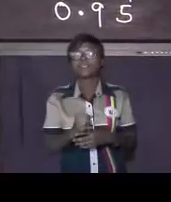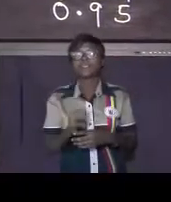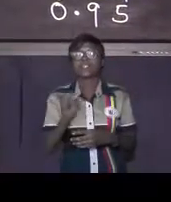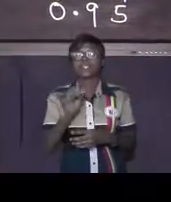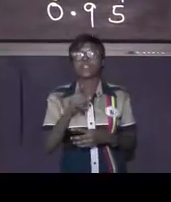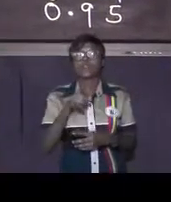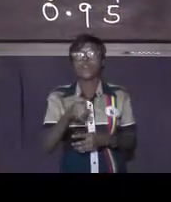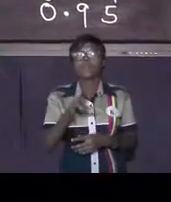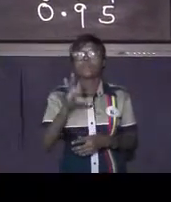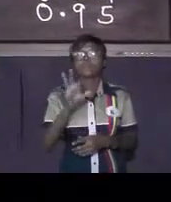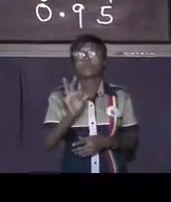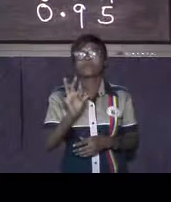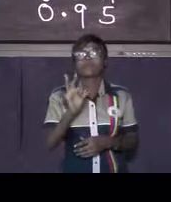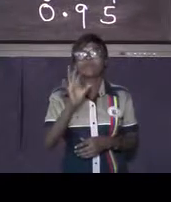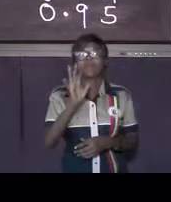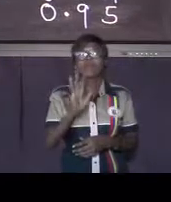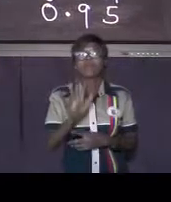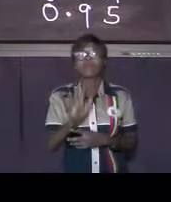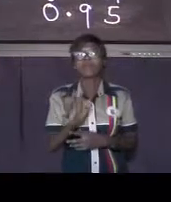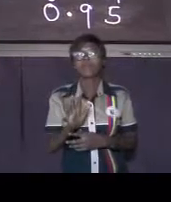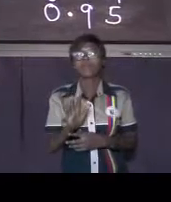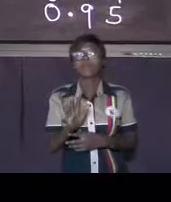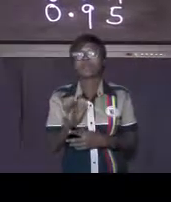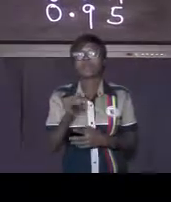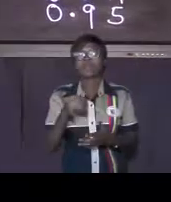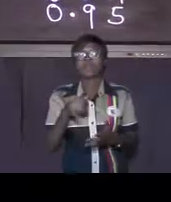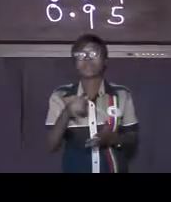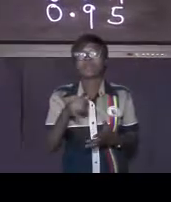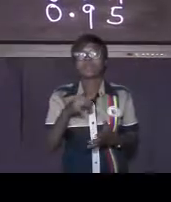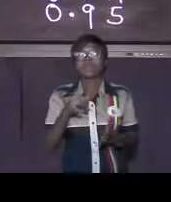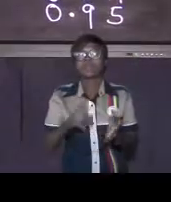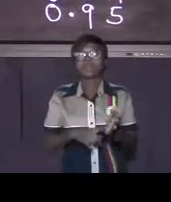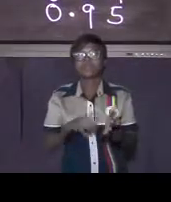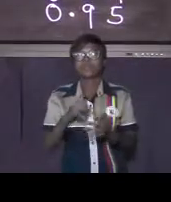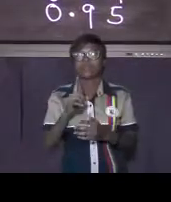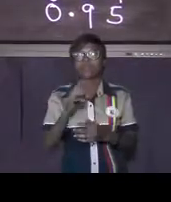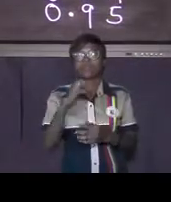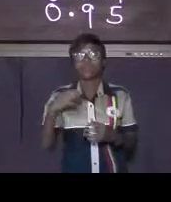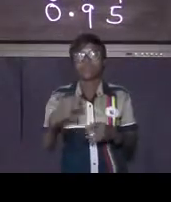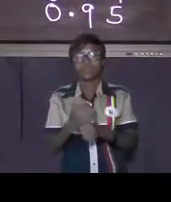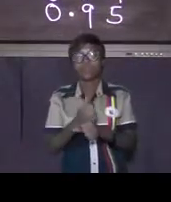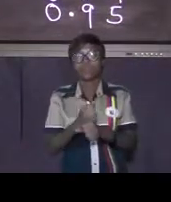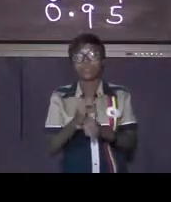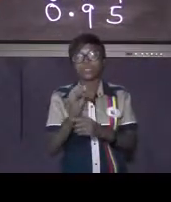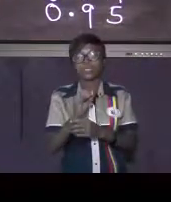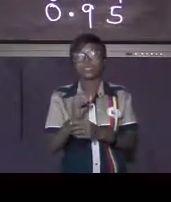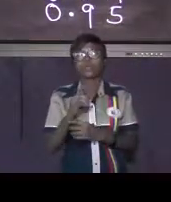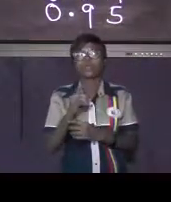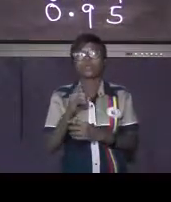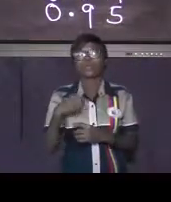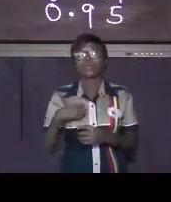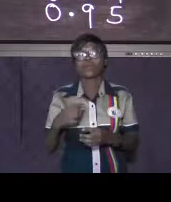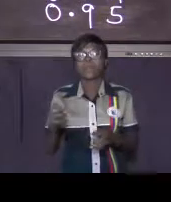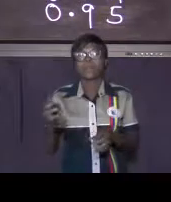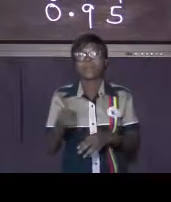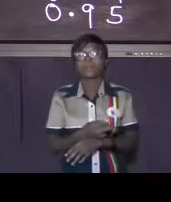out. 9,500 meters squares becomes, here we got 0.95, and we're still multiplying by 1